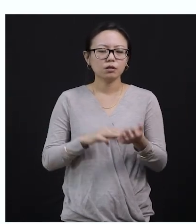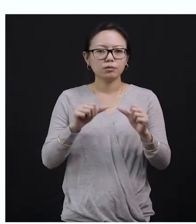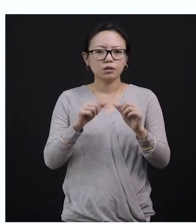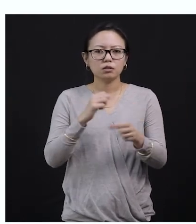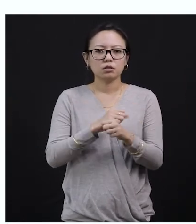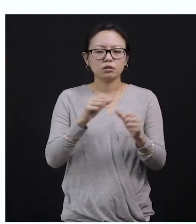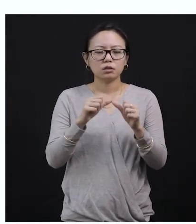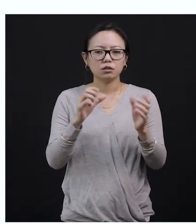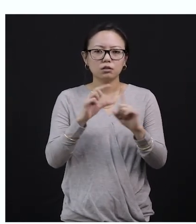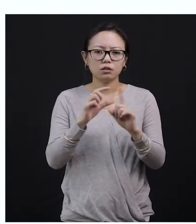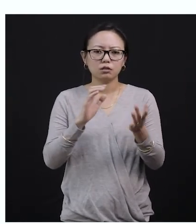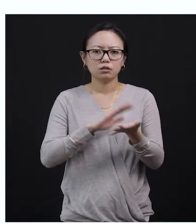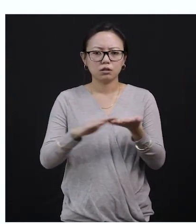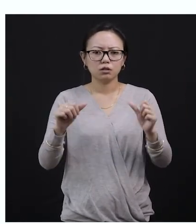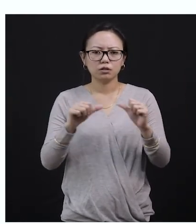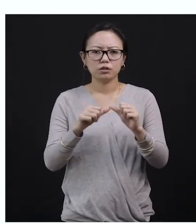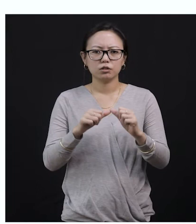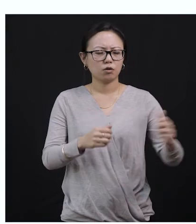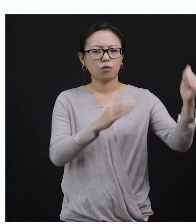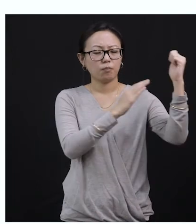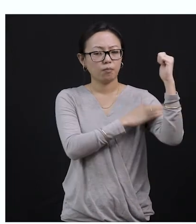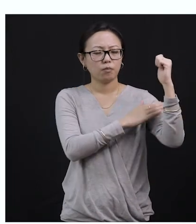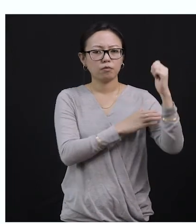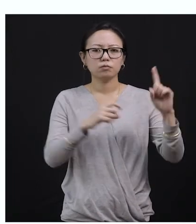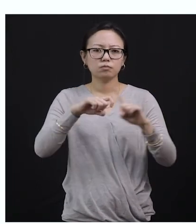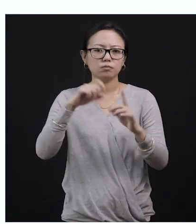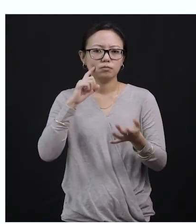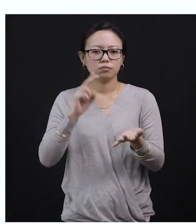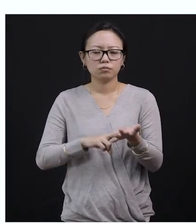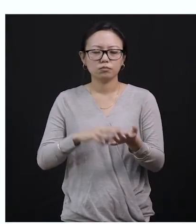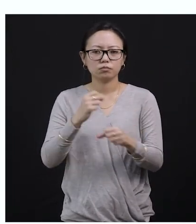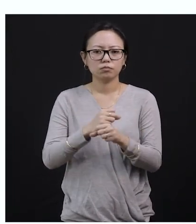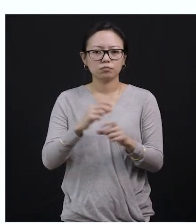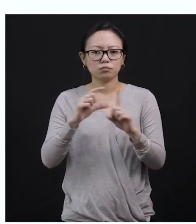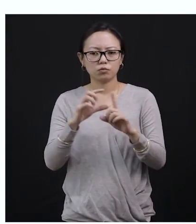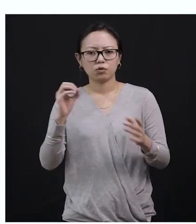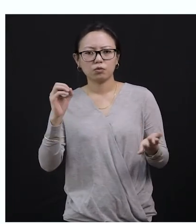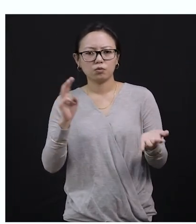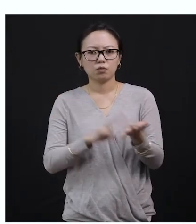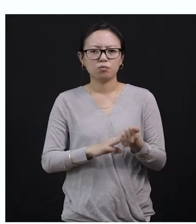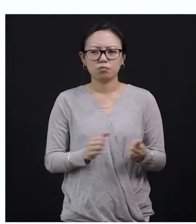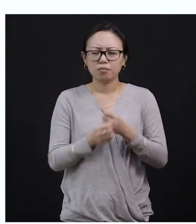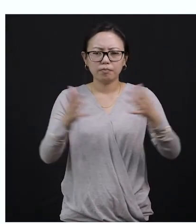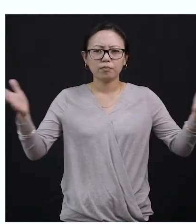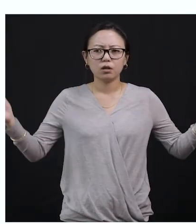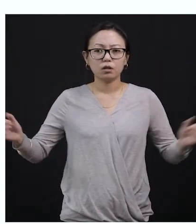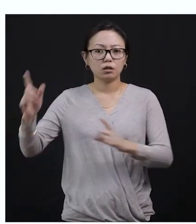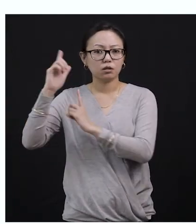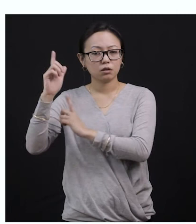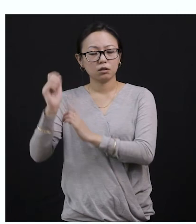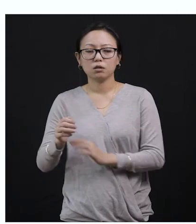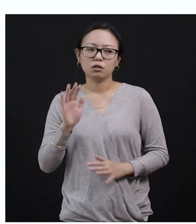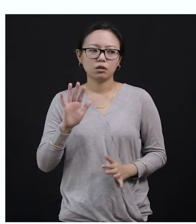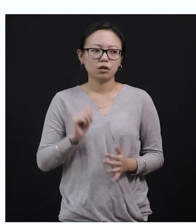dynasty, when Magadha became a powerful kingdom, they had thousands of armies. Also, they used to take taxes